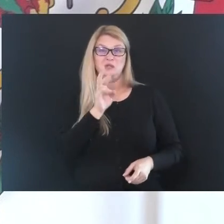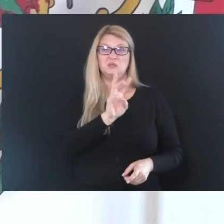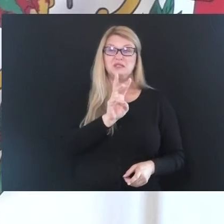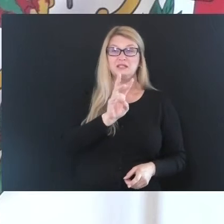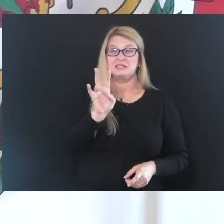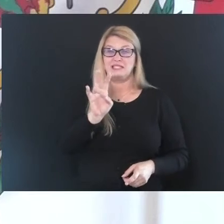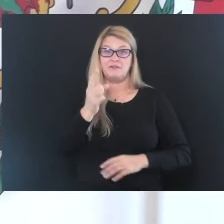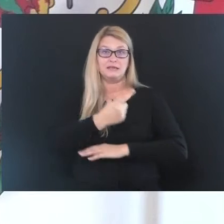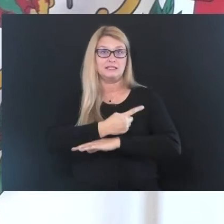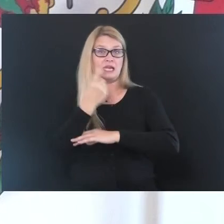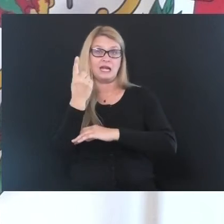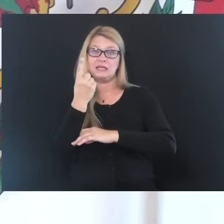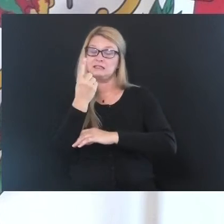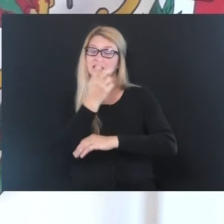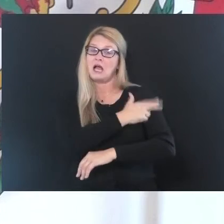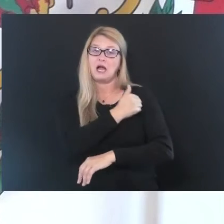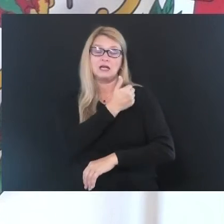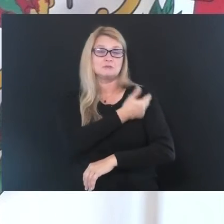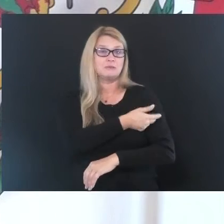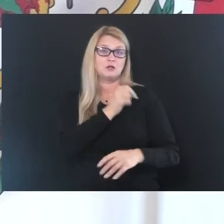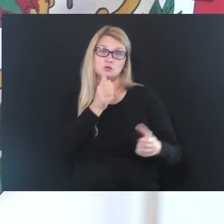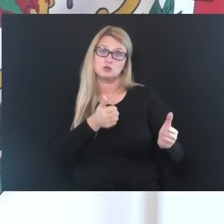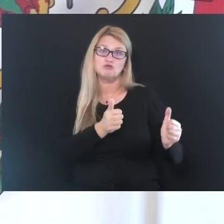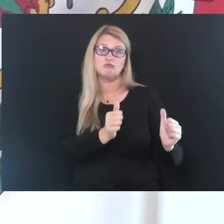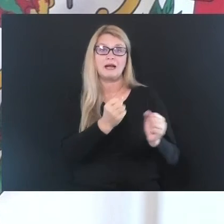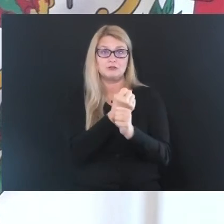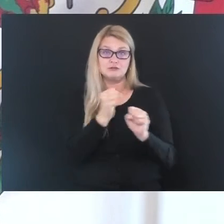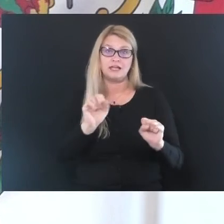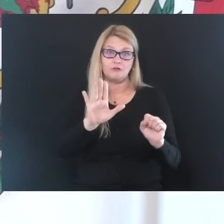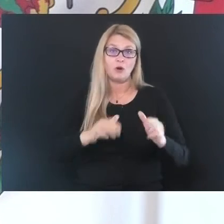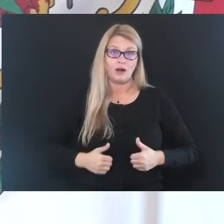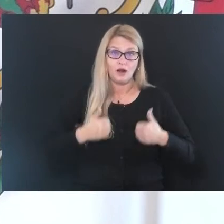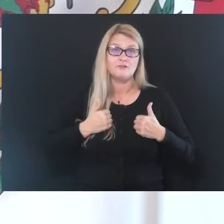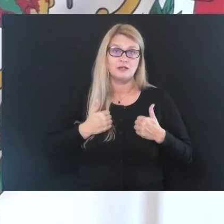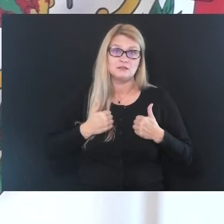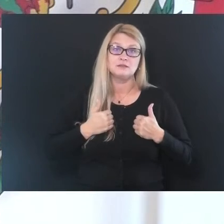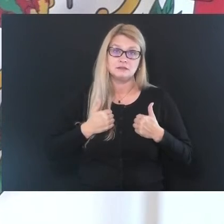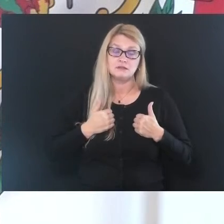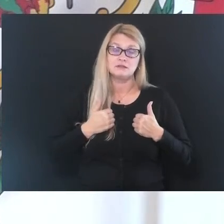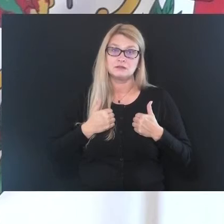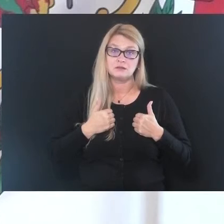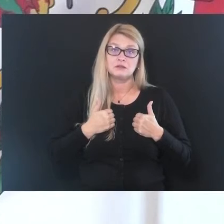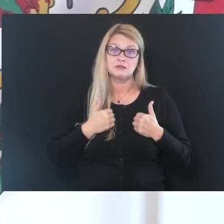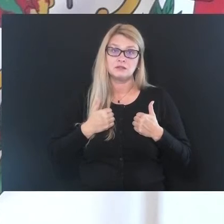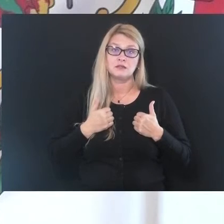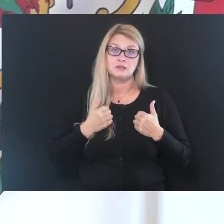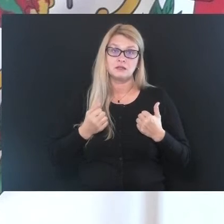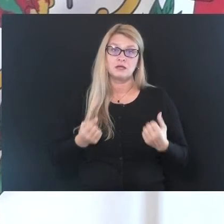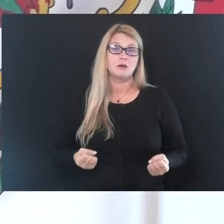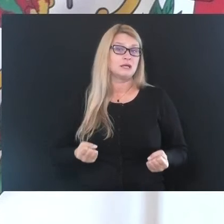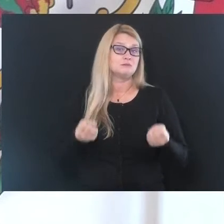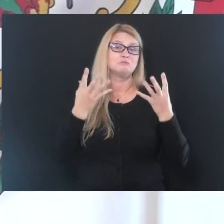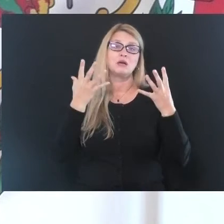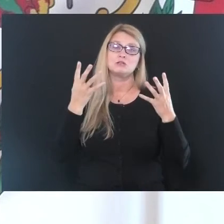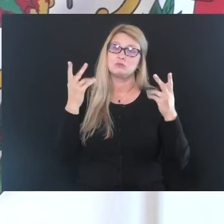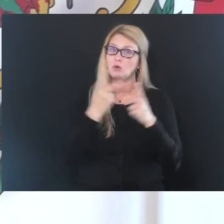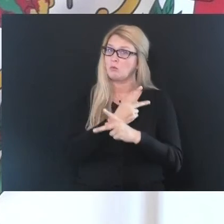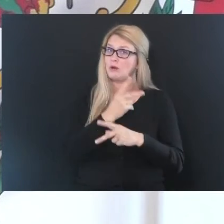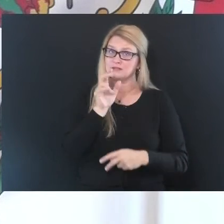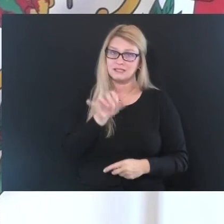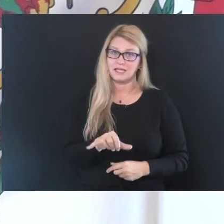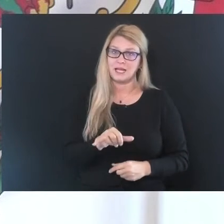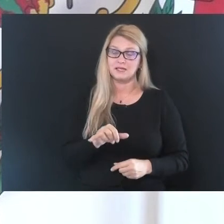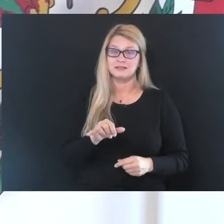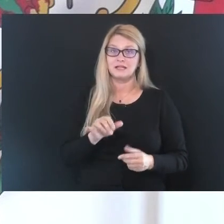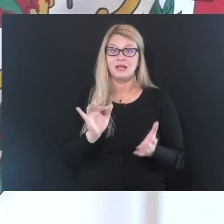the hospitals will try with all in them to save you. But it will be much, much, much more difficult because the